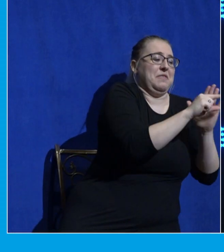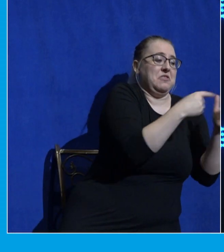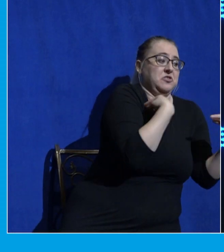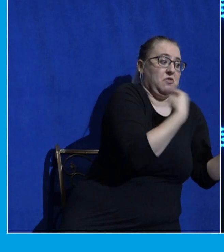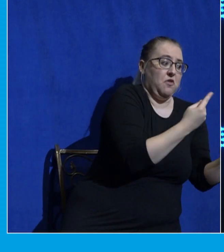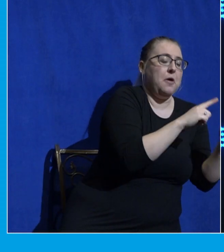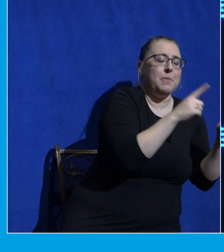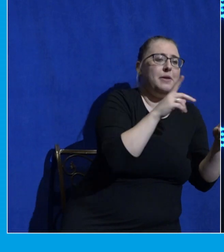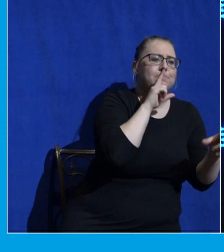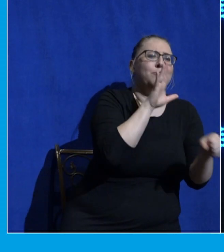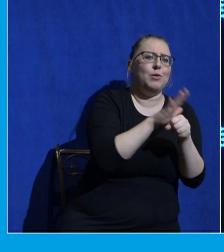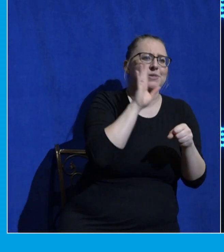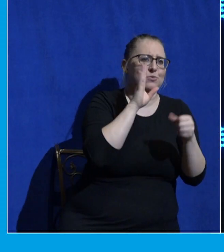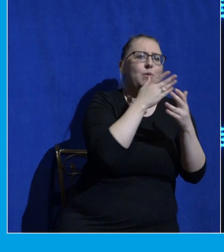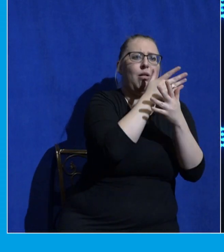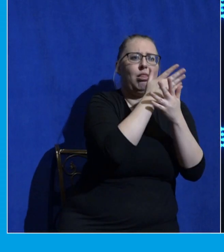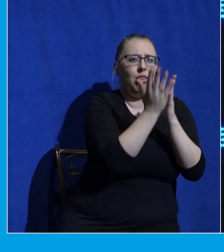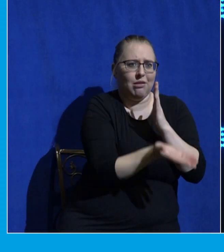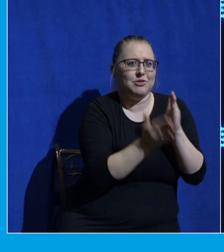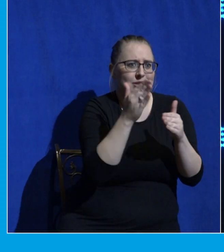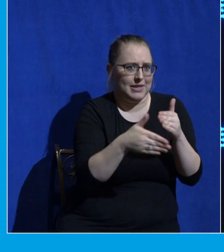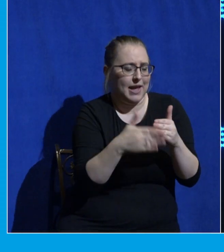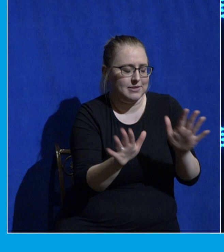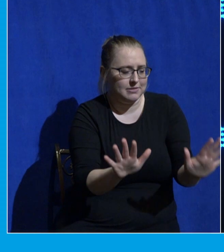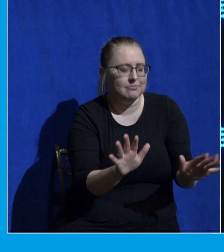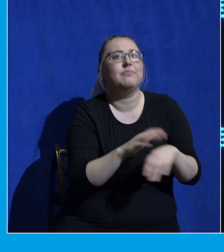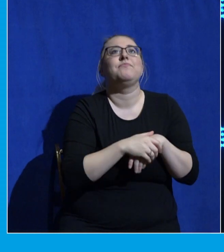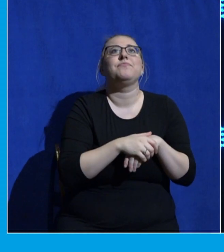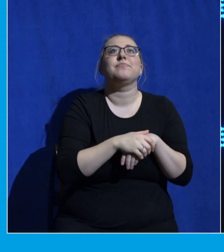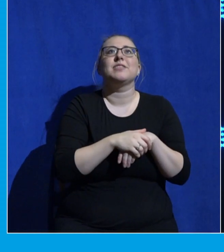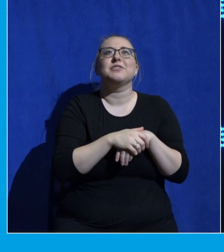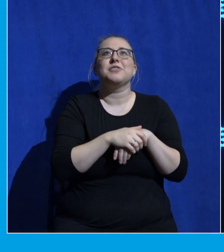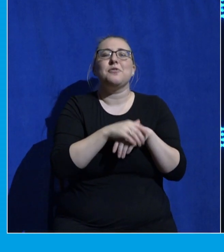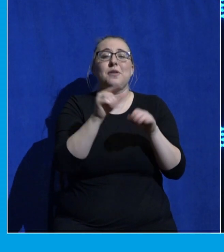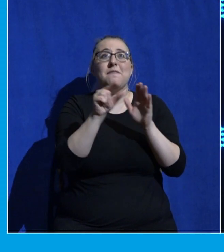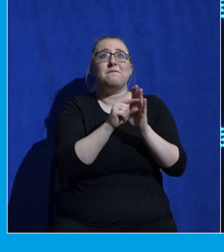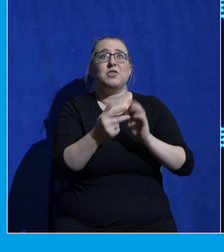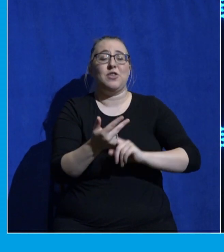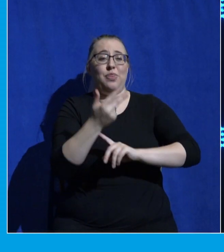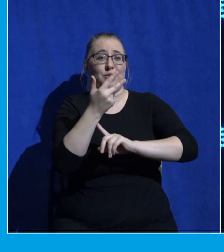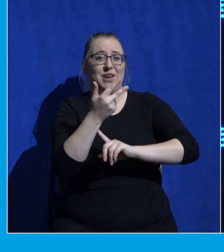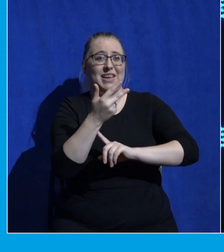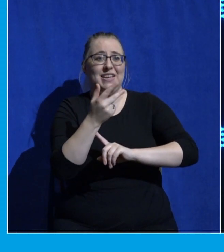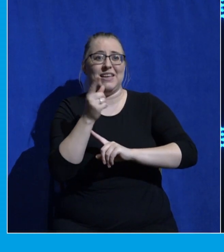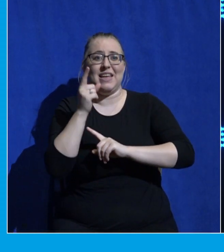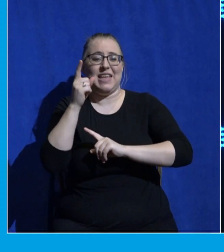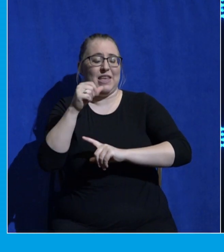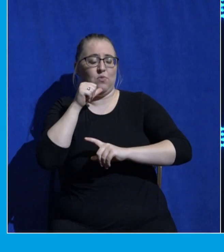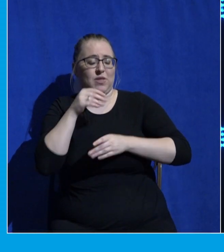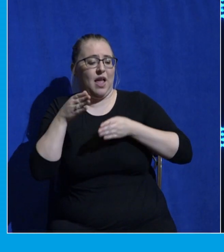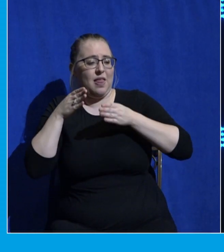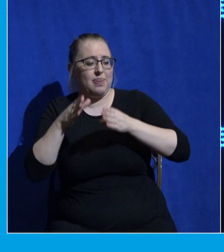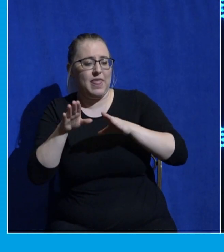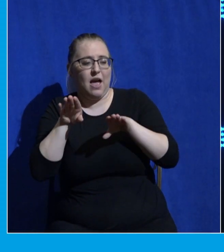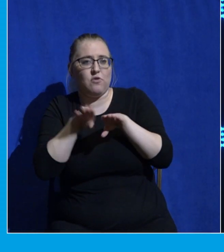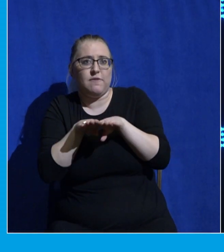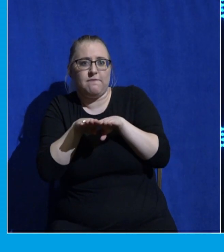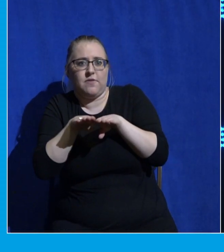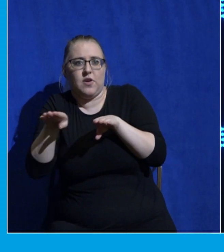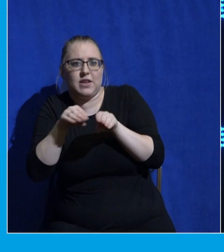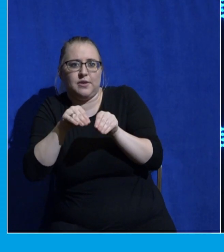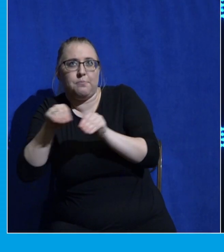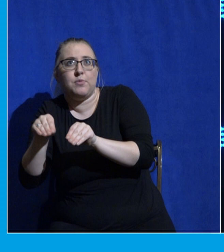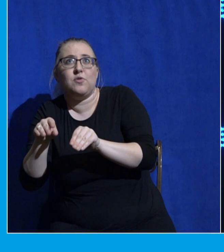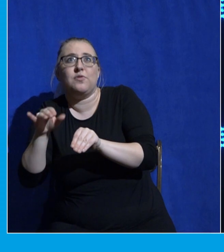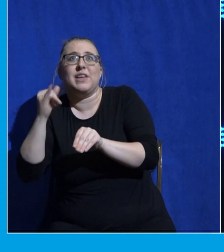It says this. "He will not let your foot be moved. He who keeps you will not slumber.